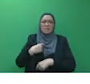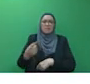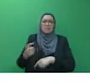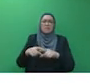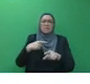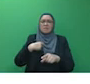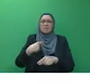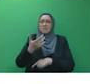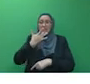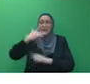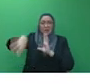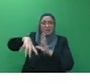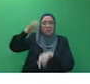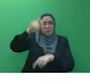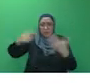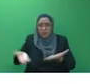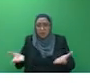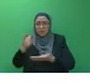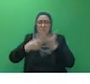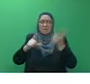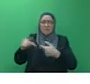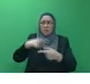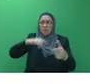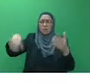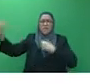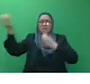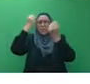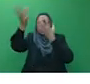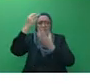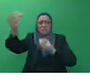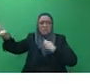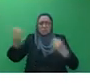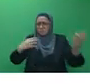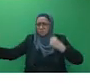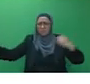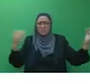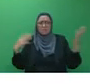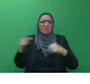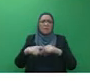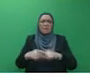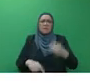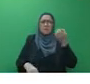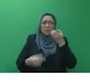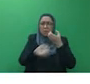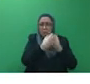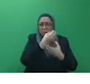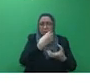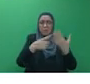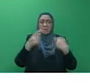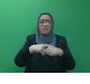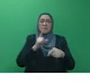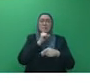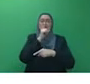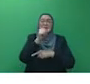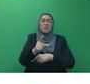10 10 year service award winners on your left lucky draw is happening here come to so you all this information is there for you people are running around with walkie talkies